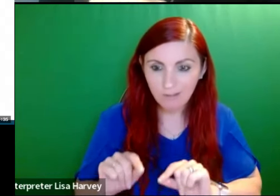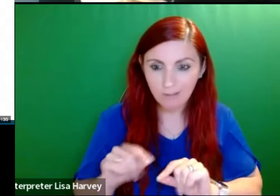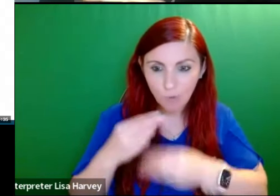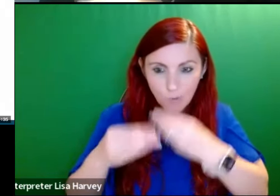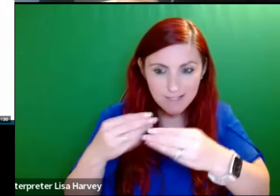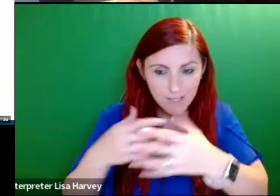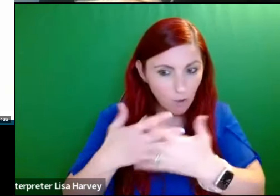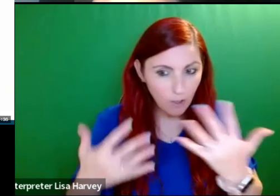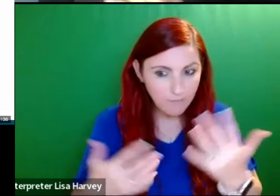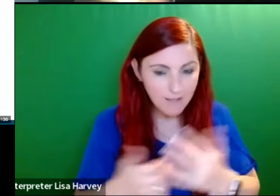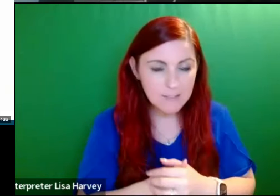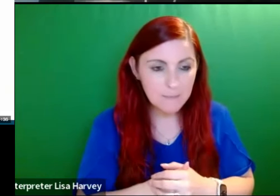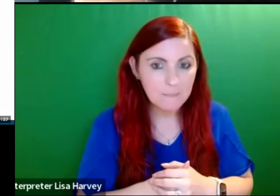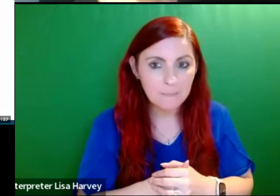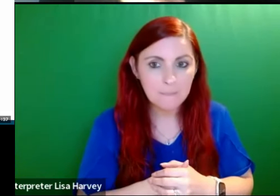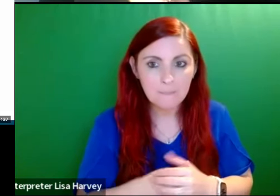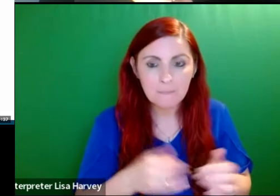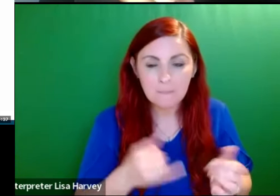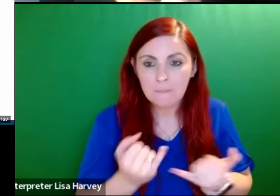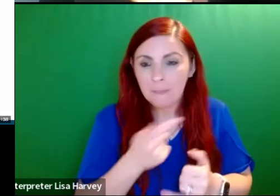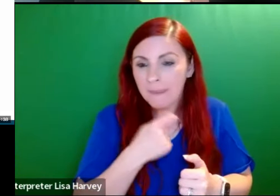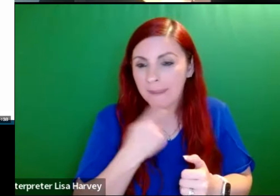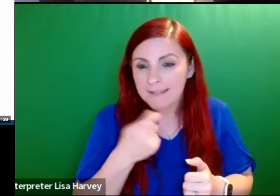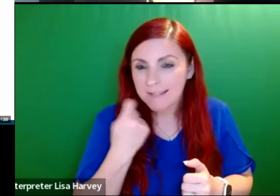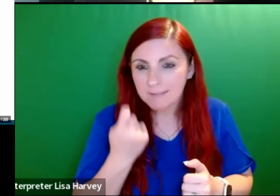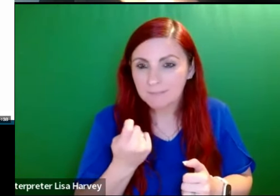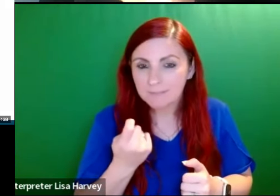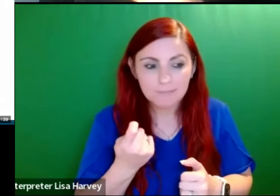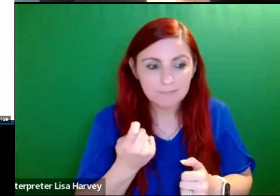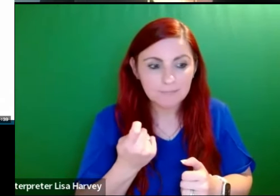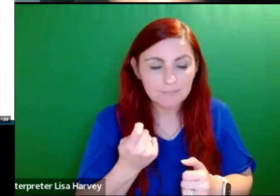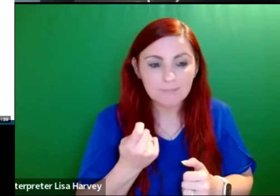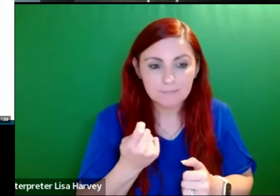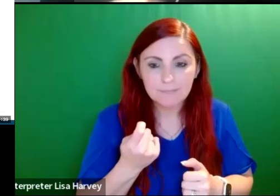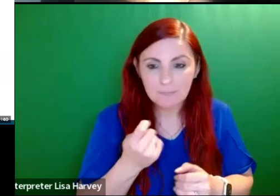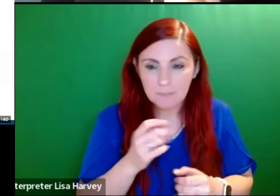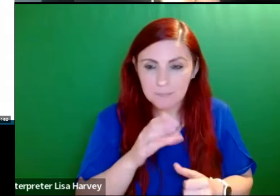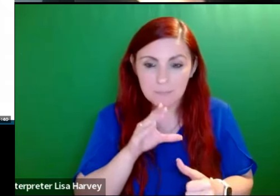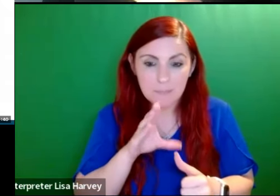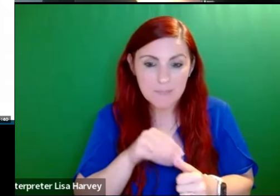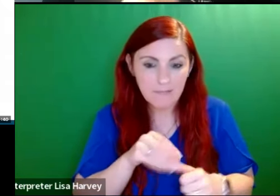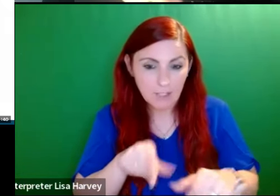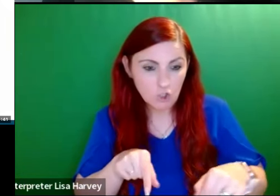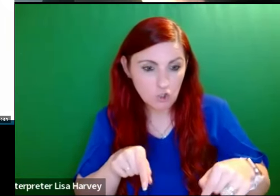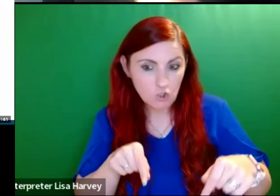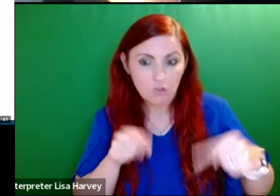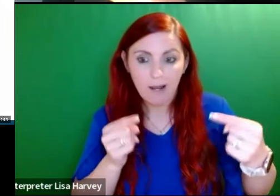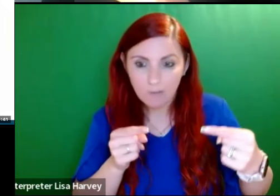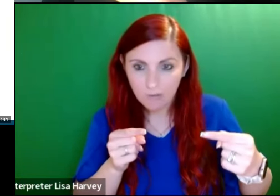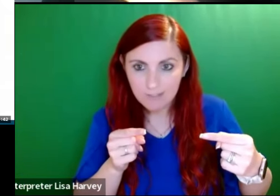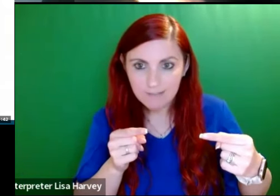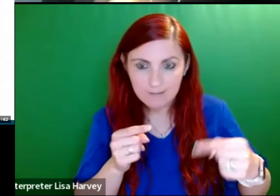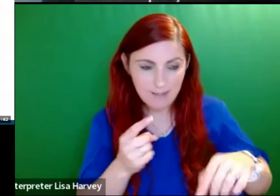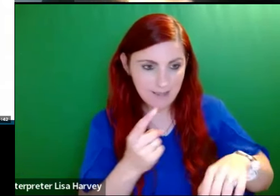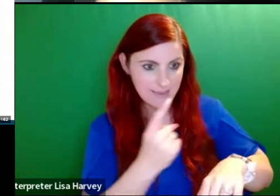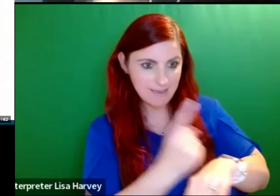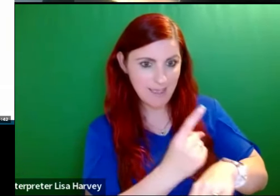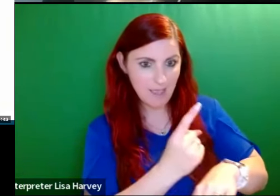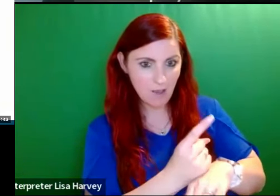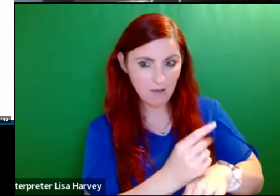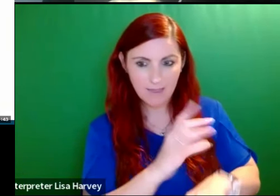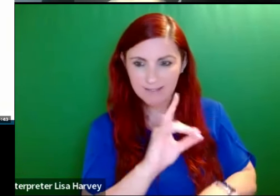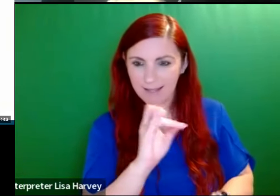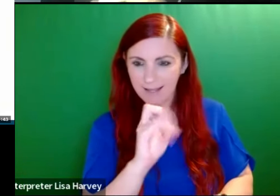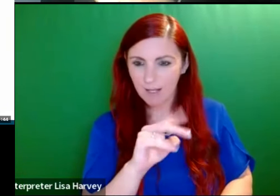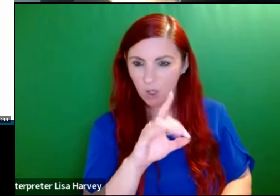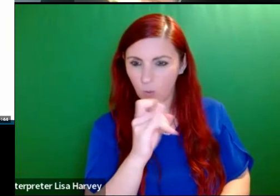So, as I said, the particular challenges that Helen Cooper listed in her